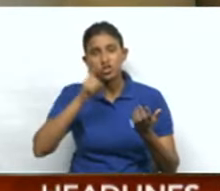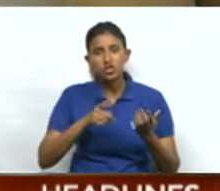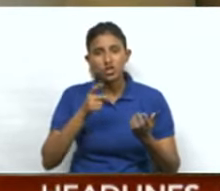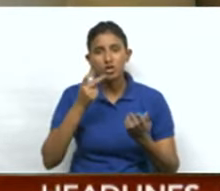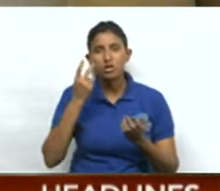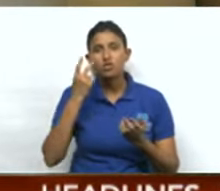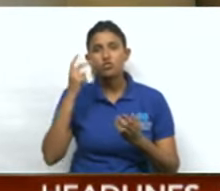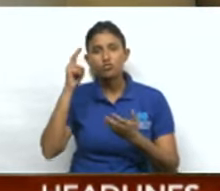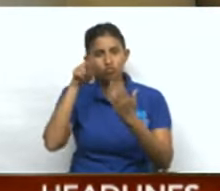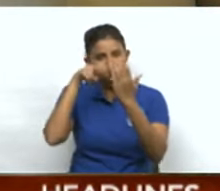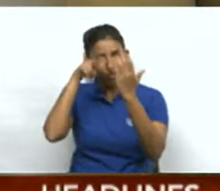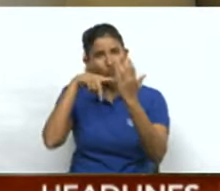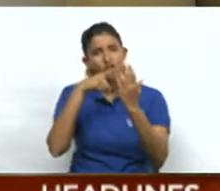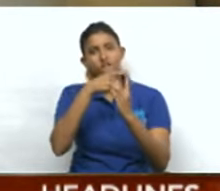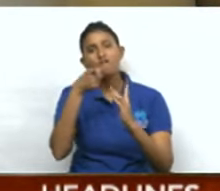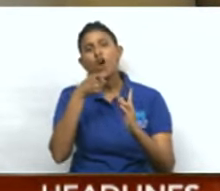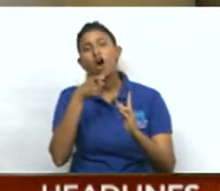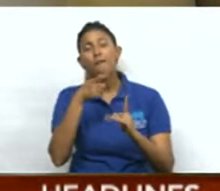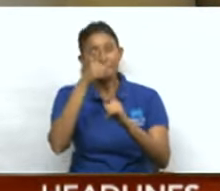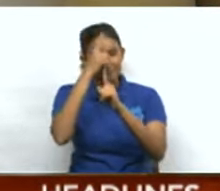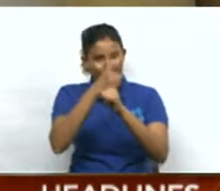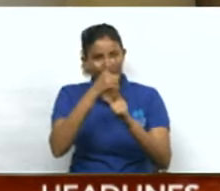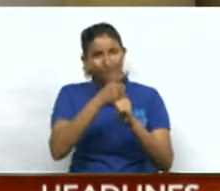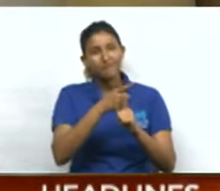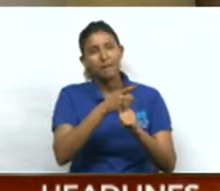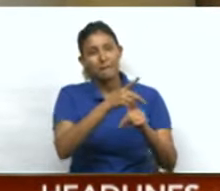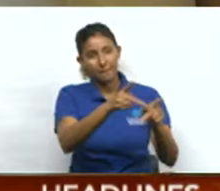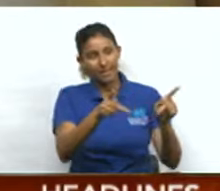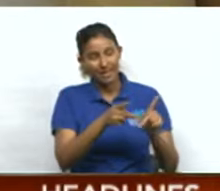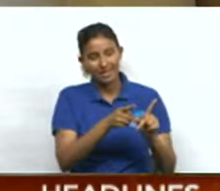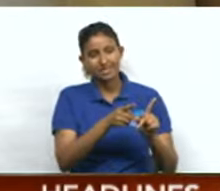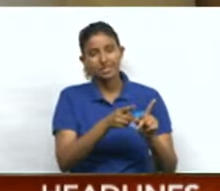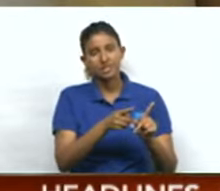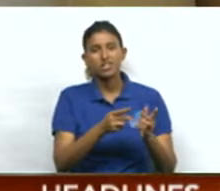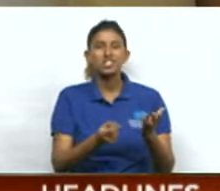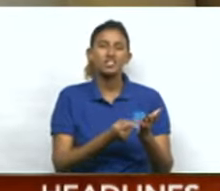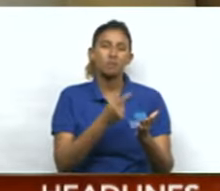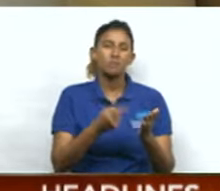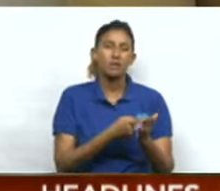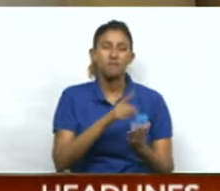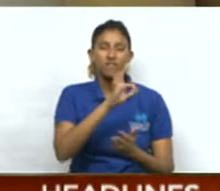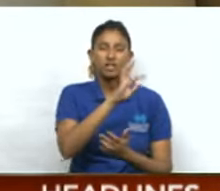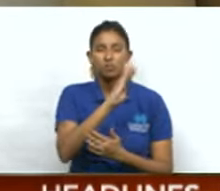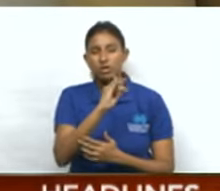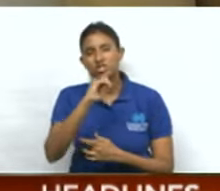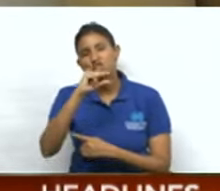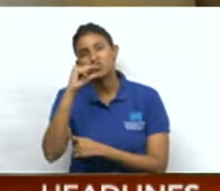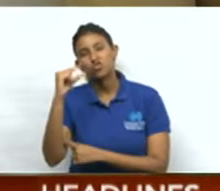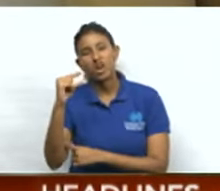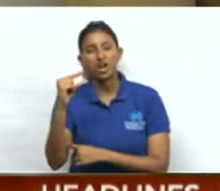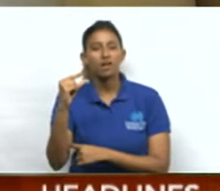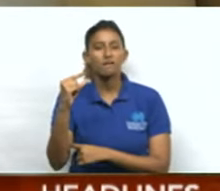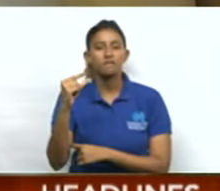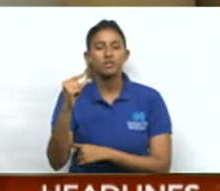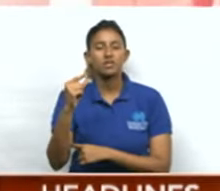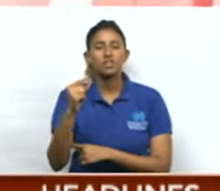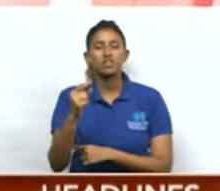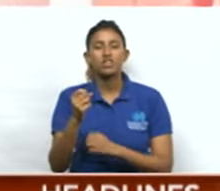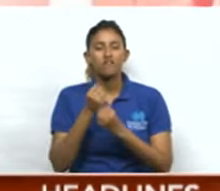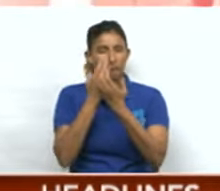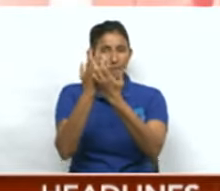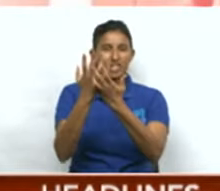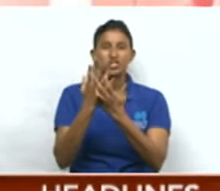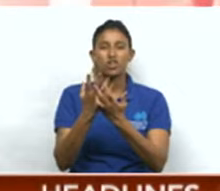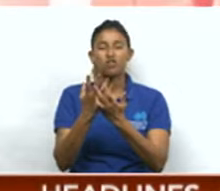the appropriate sources of information. Social media, many times, they may give misinformation.